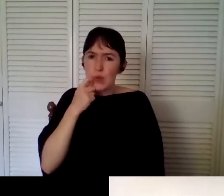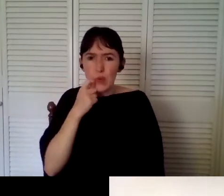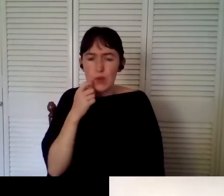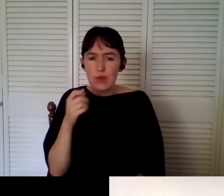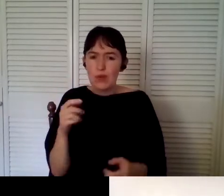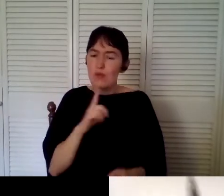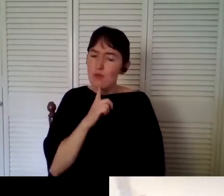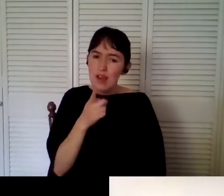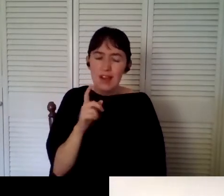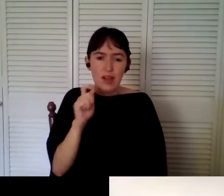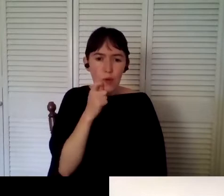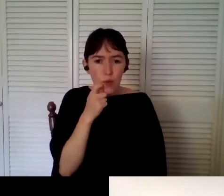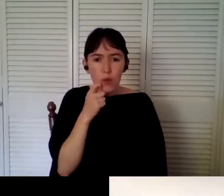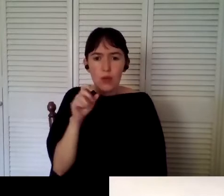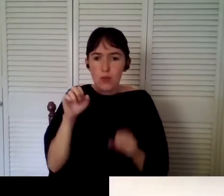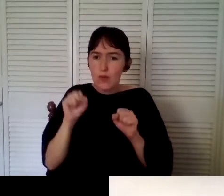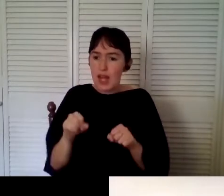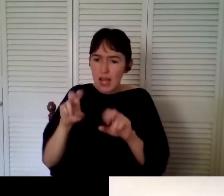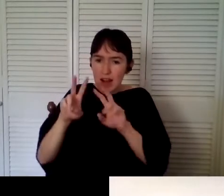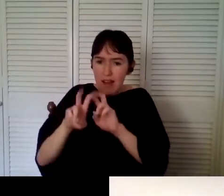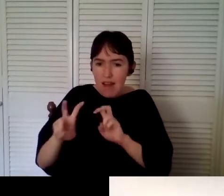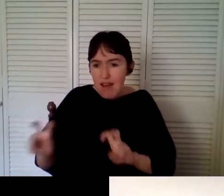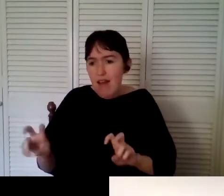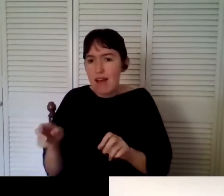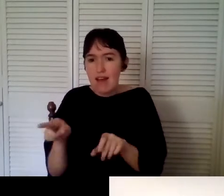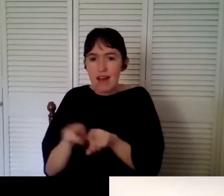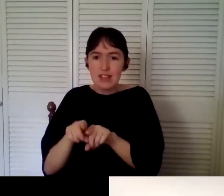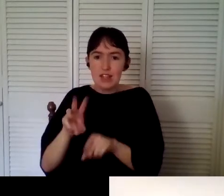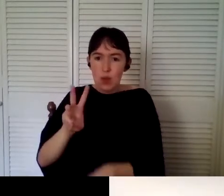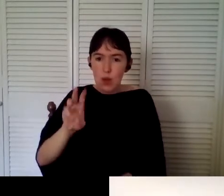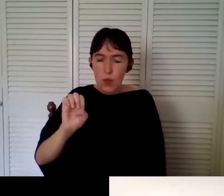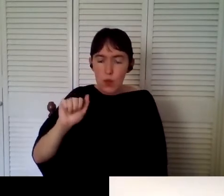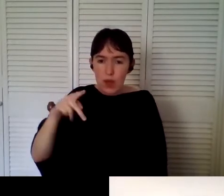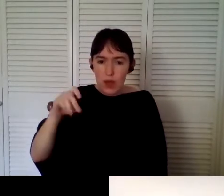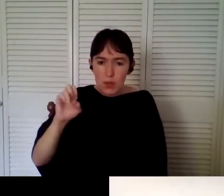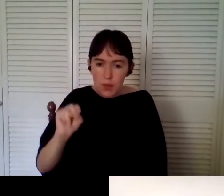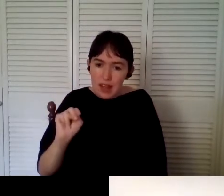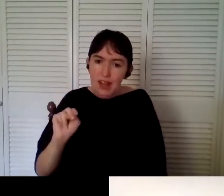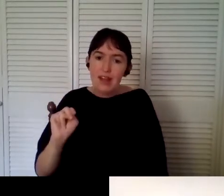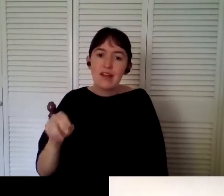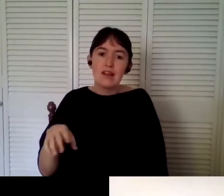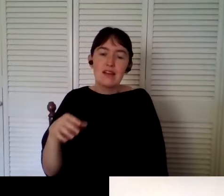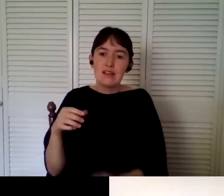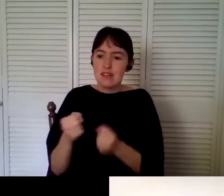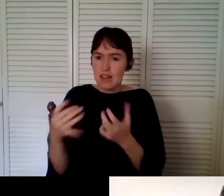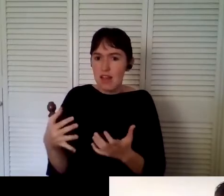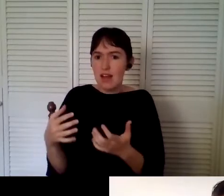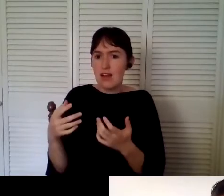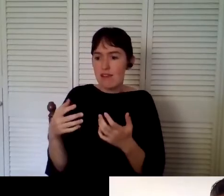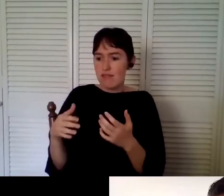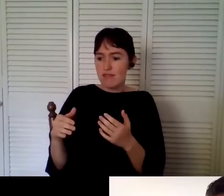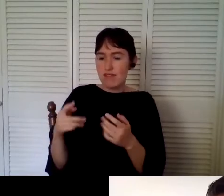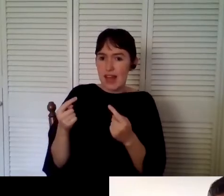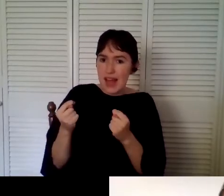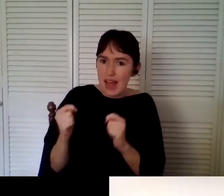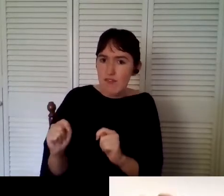this works in a broader weapon system. And Yeah. it takes a lot more effort and craftsmanship to make something this refined. Yeah. And I have others